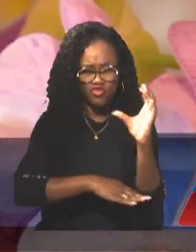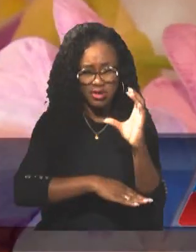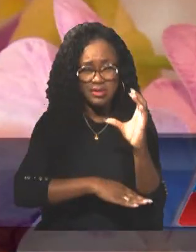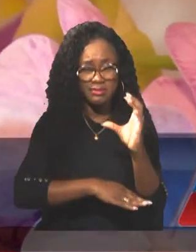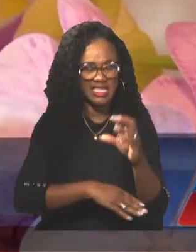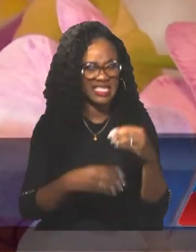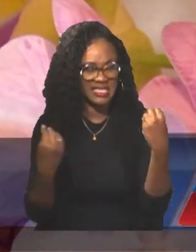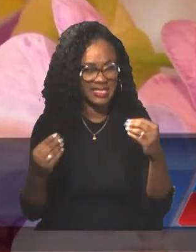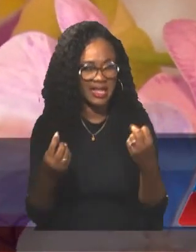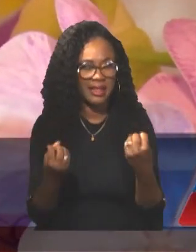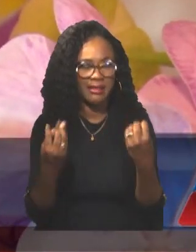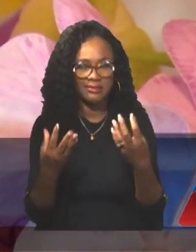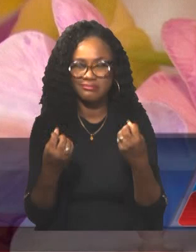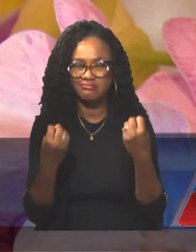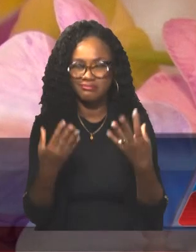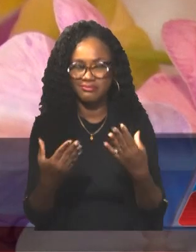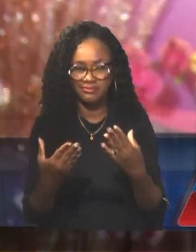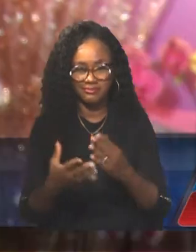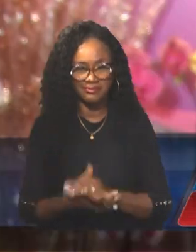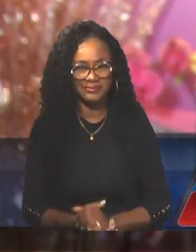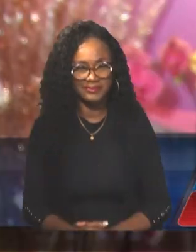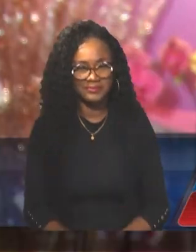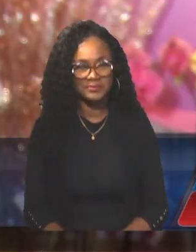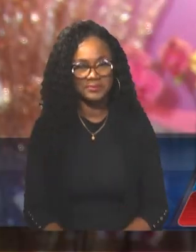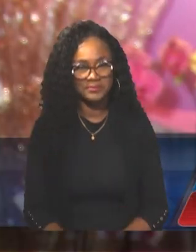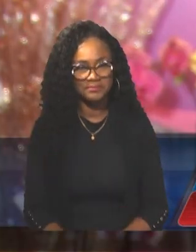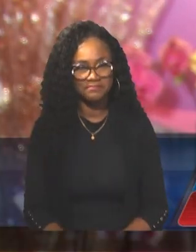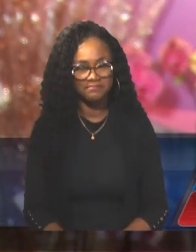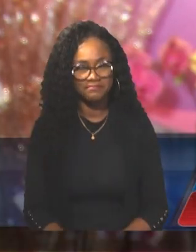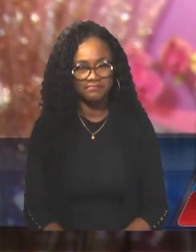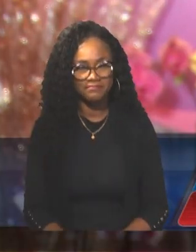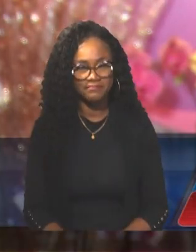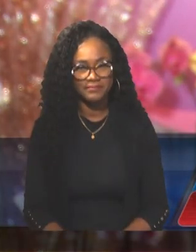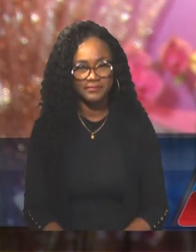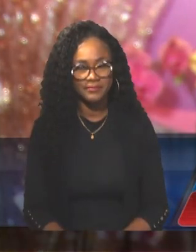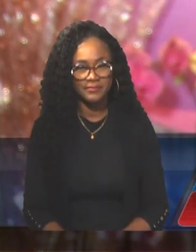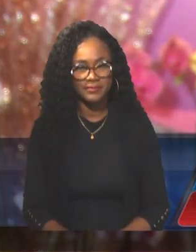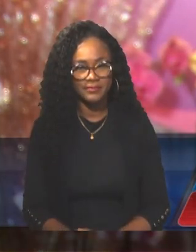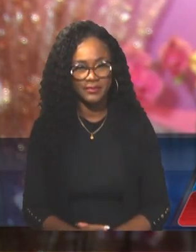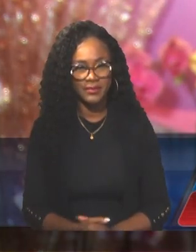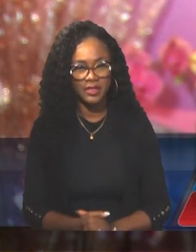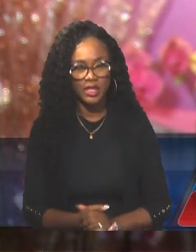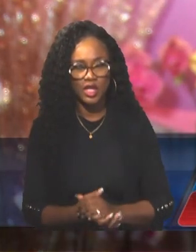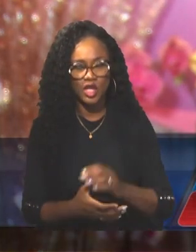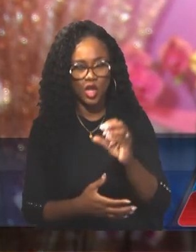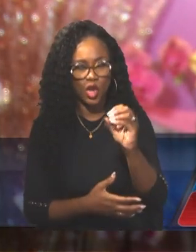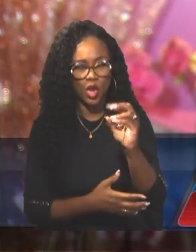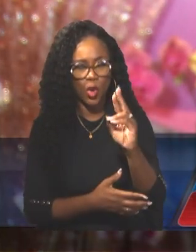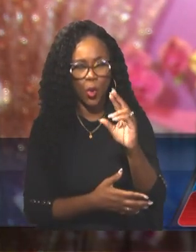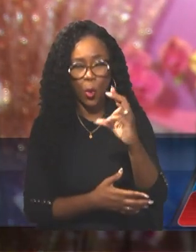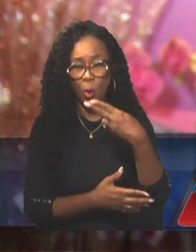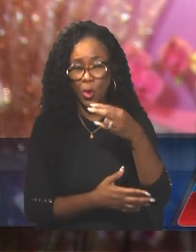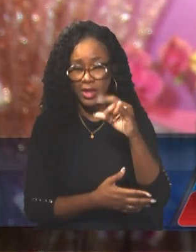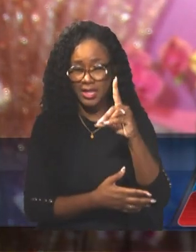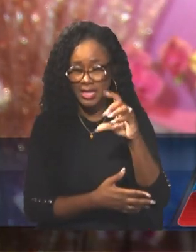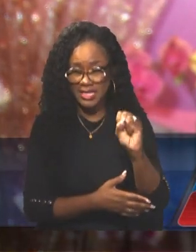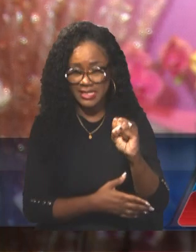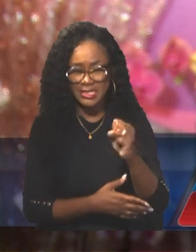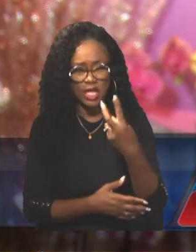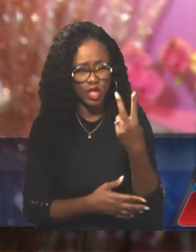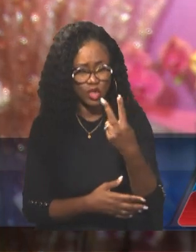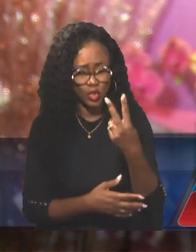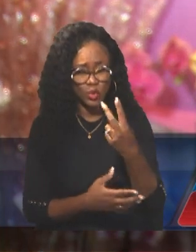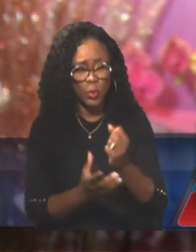its production to cater for that demand. Our main item are the Phalaenopsis orchids and the strap vandals. Those are the